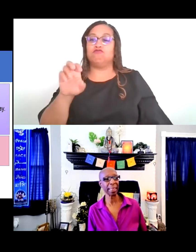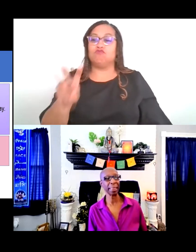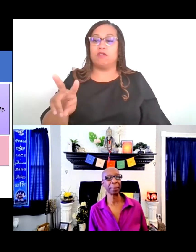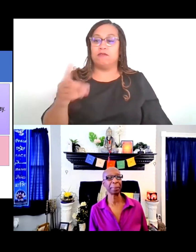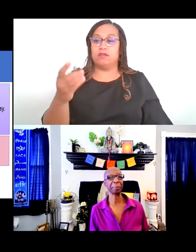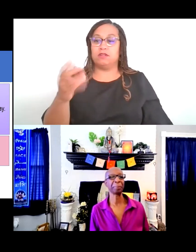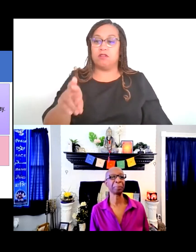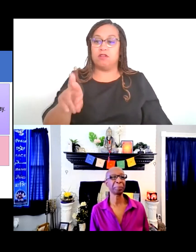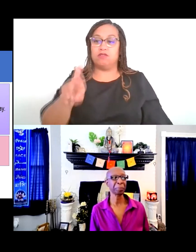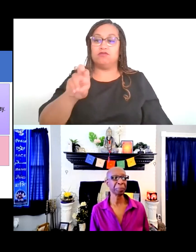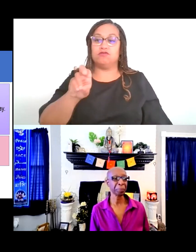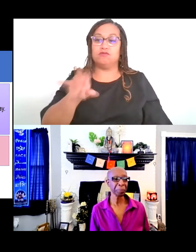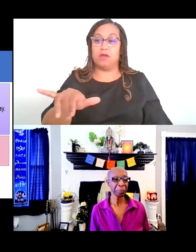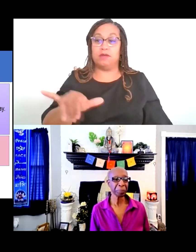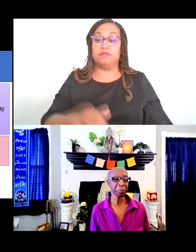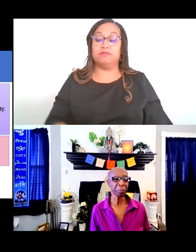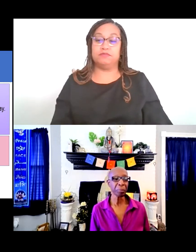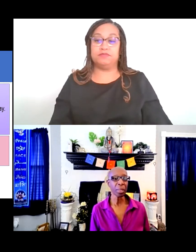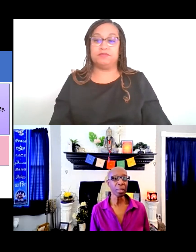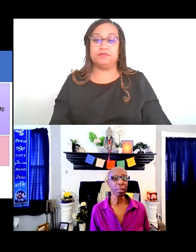Ray.